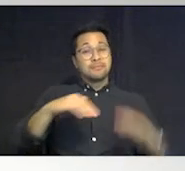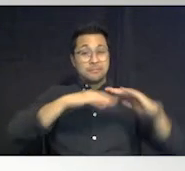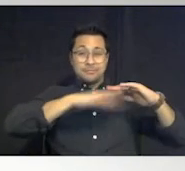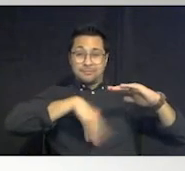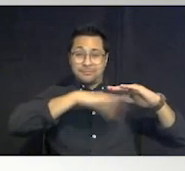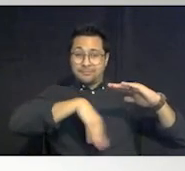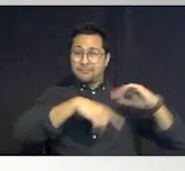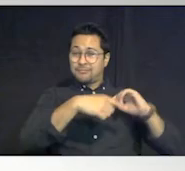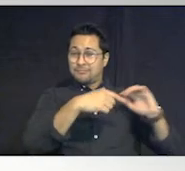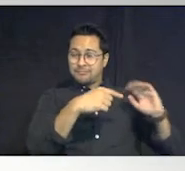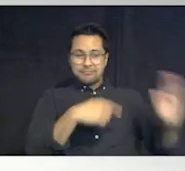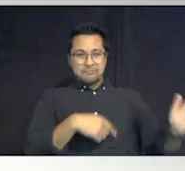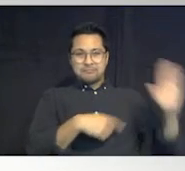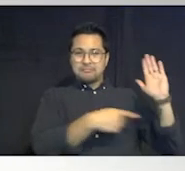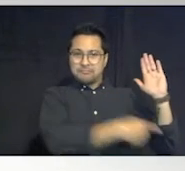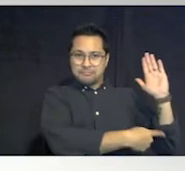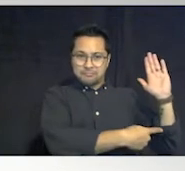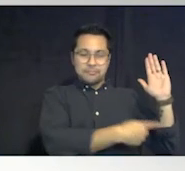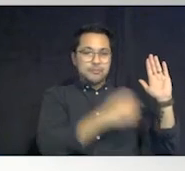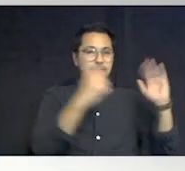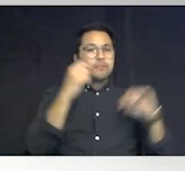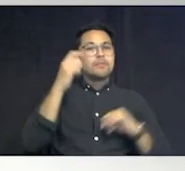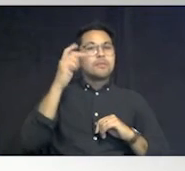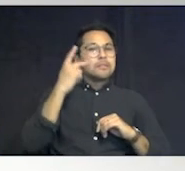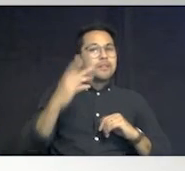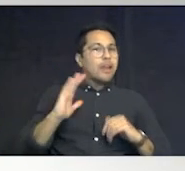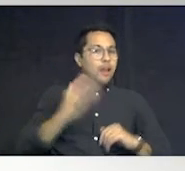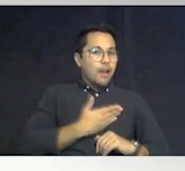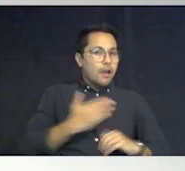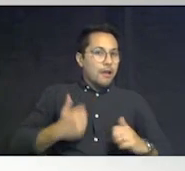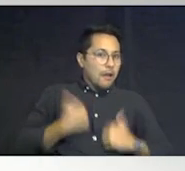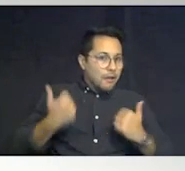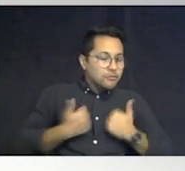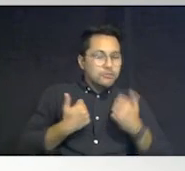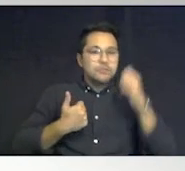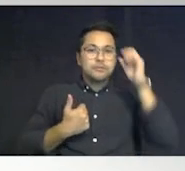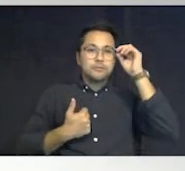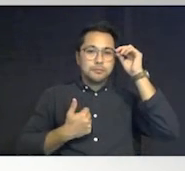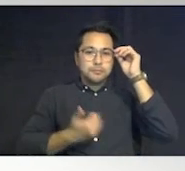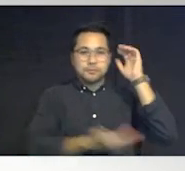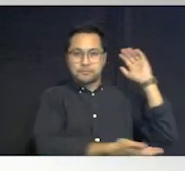form, there will be the mediation's address, IDEA,